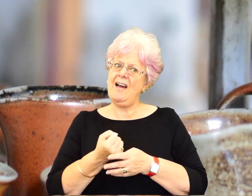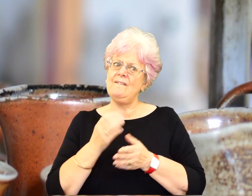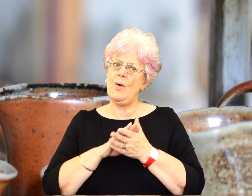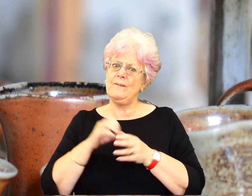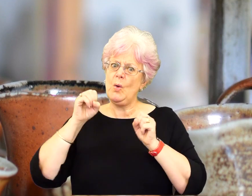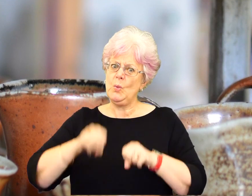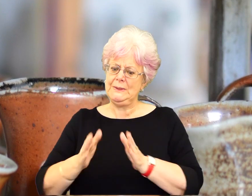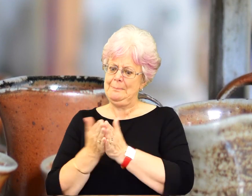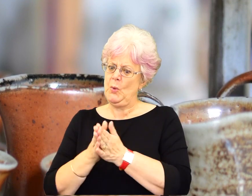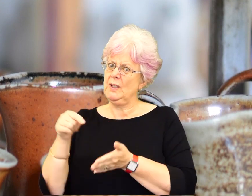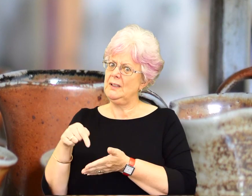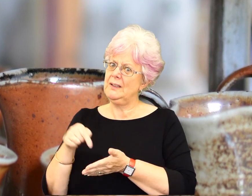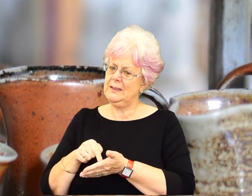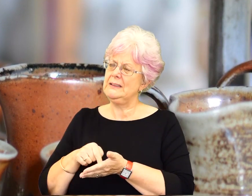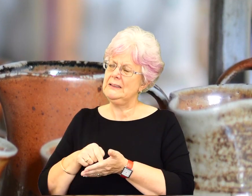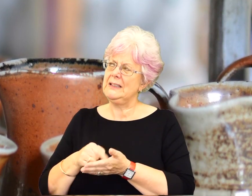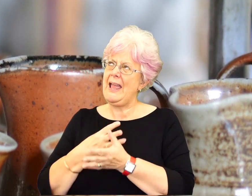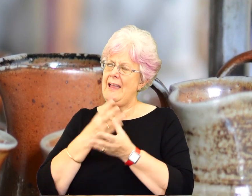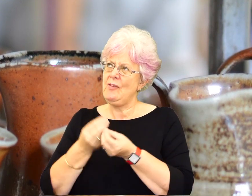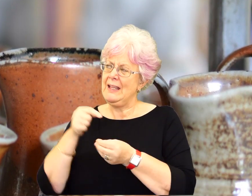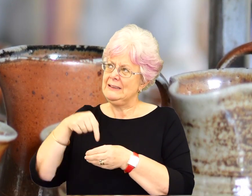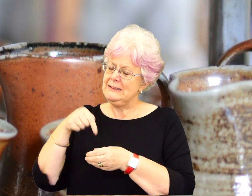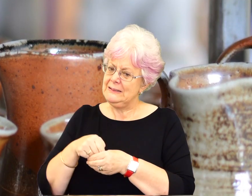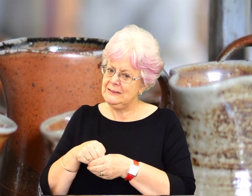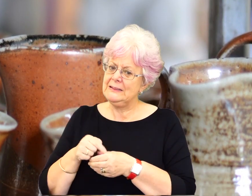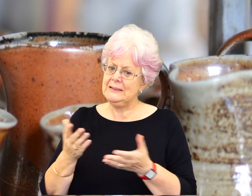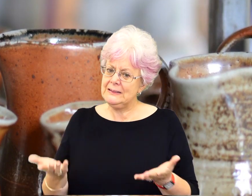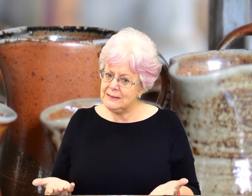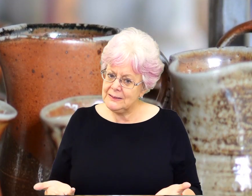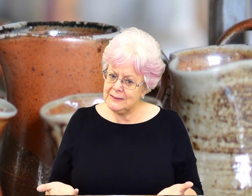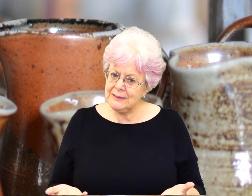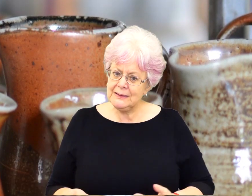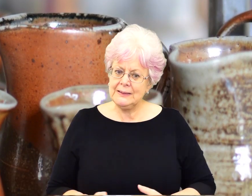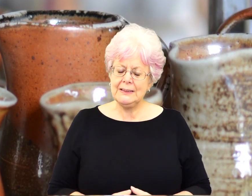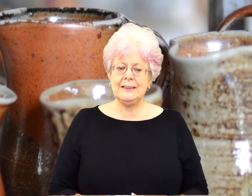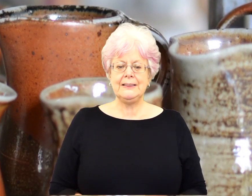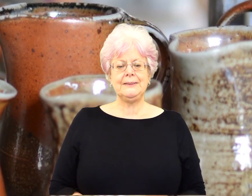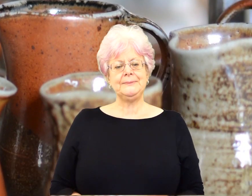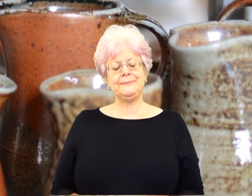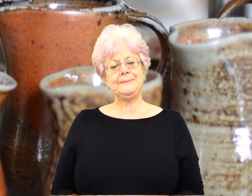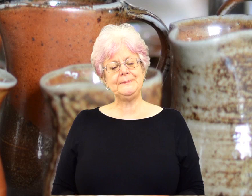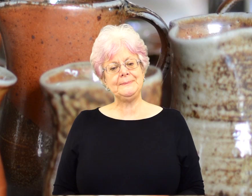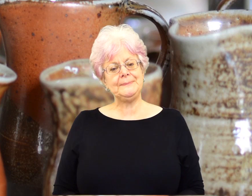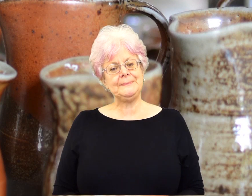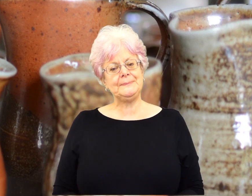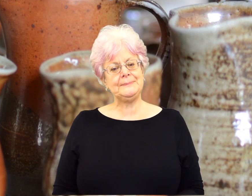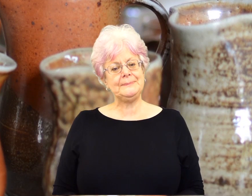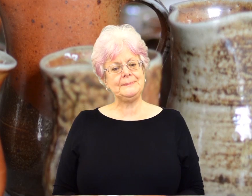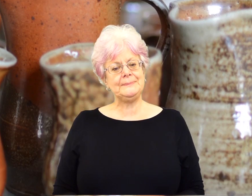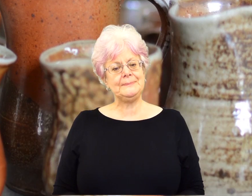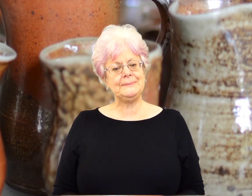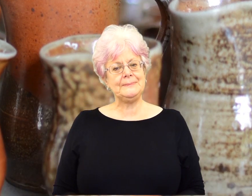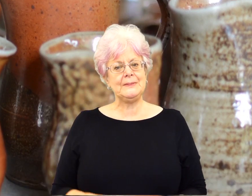this close-ish to me. There we are. So that's that notebook, and then I have this is the